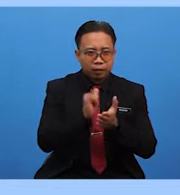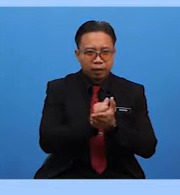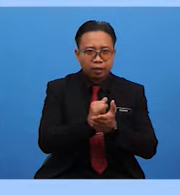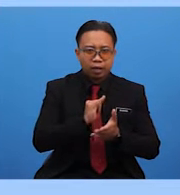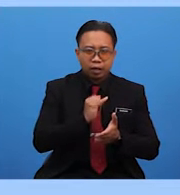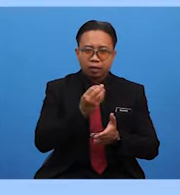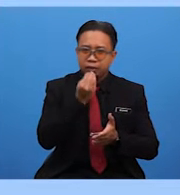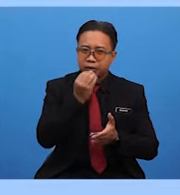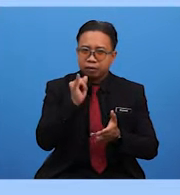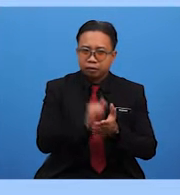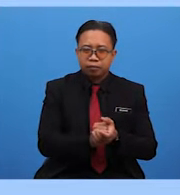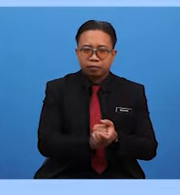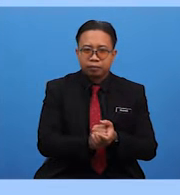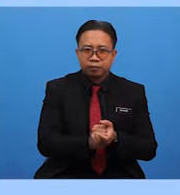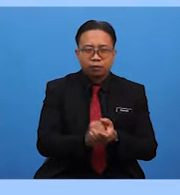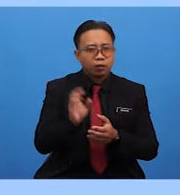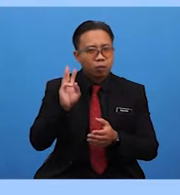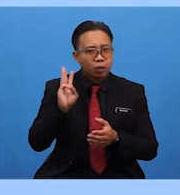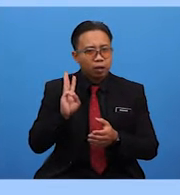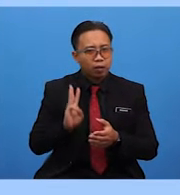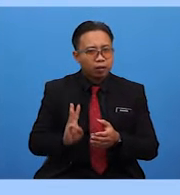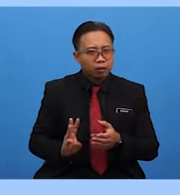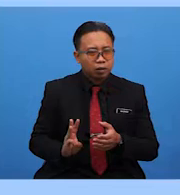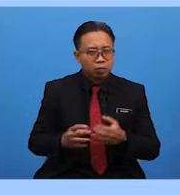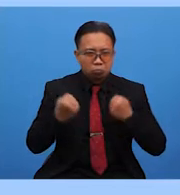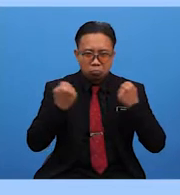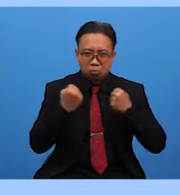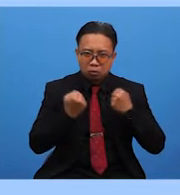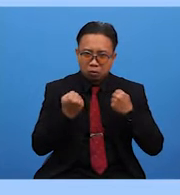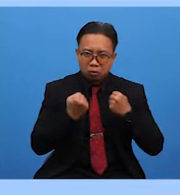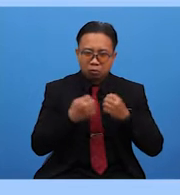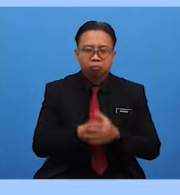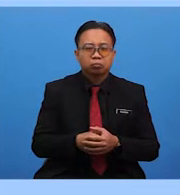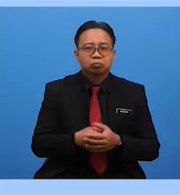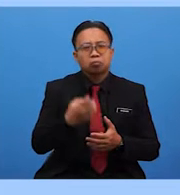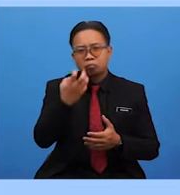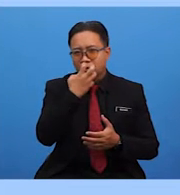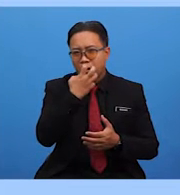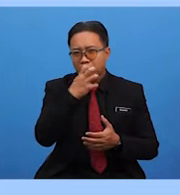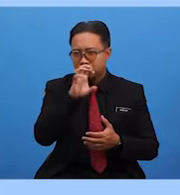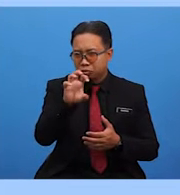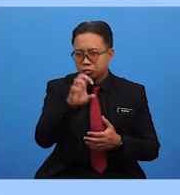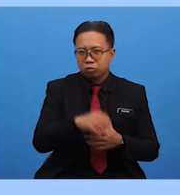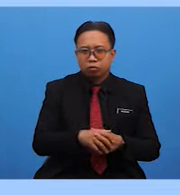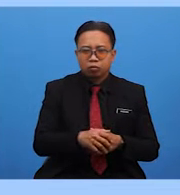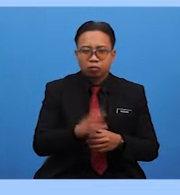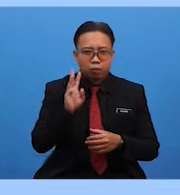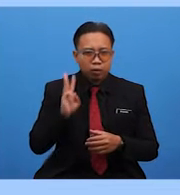Whether the weather is cold, whether the weather is hot, will weather the weather, whatever the weather.